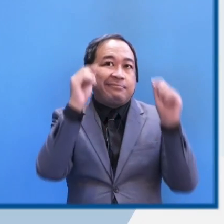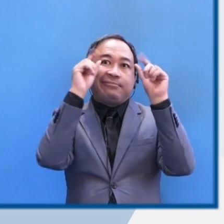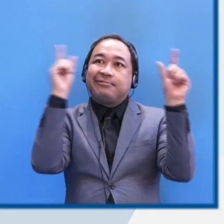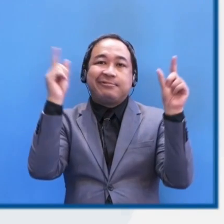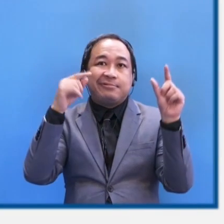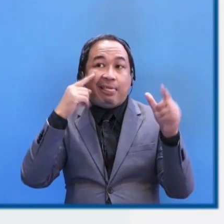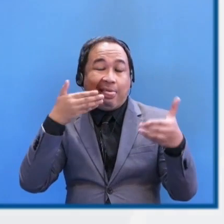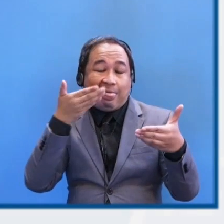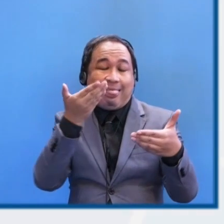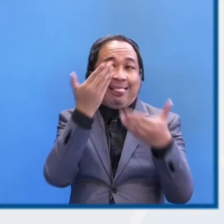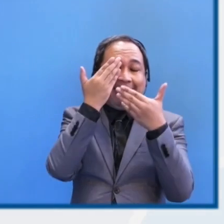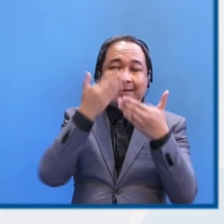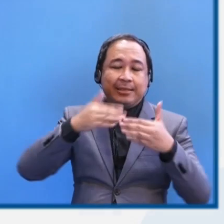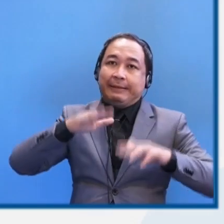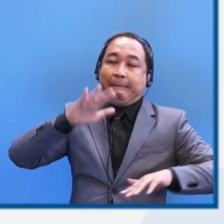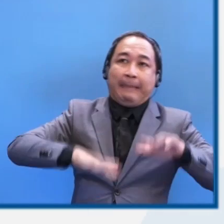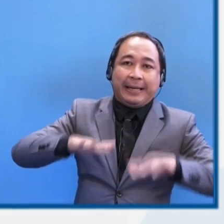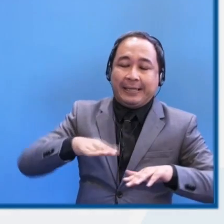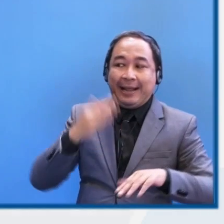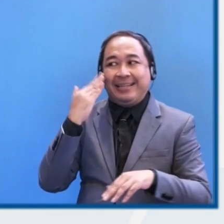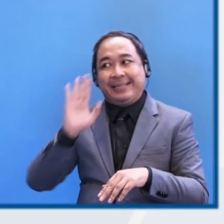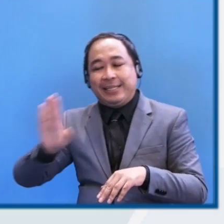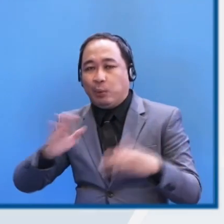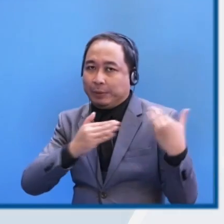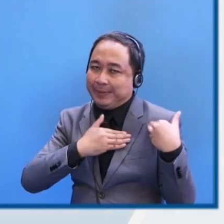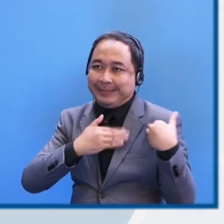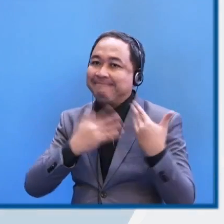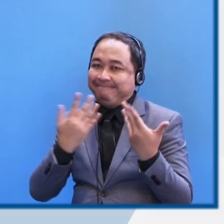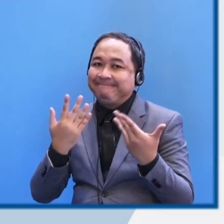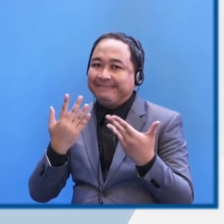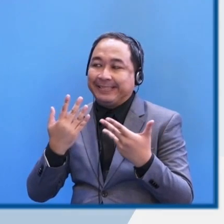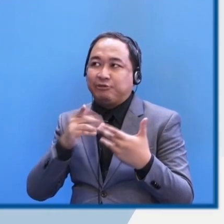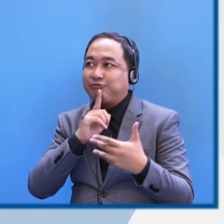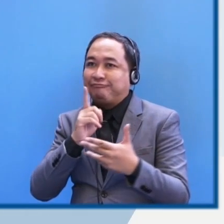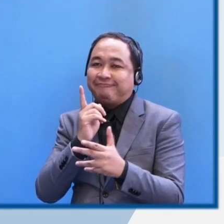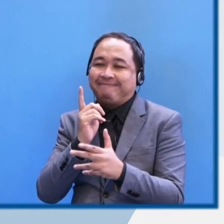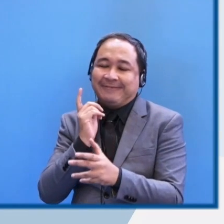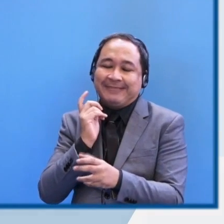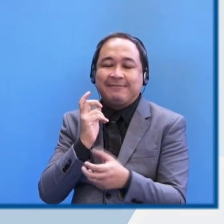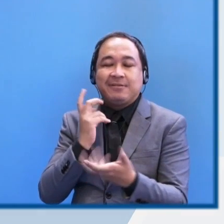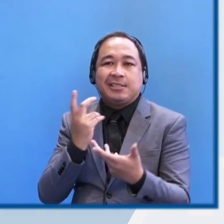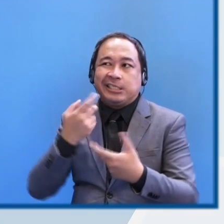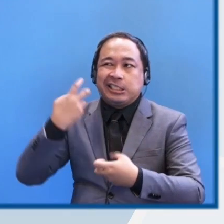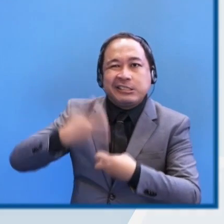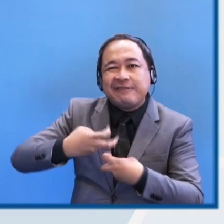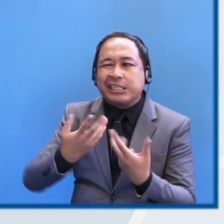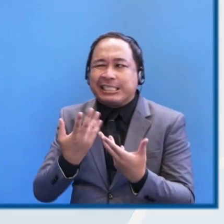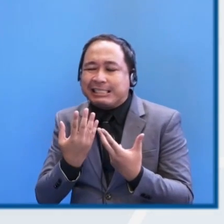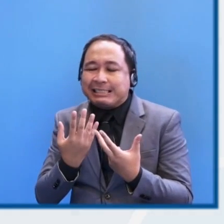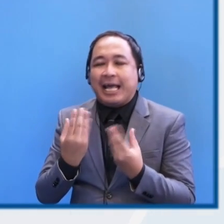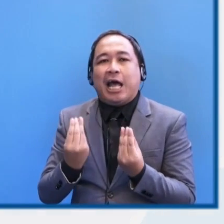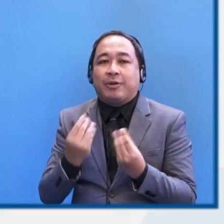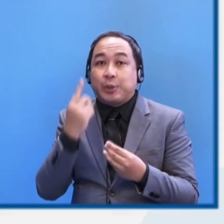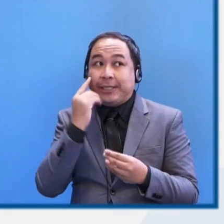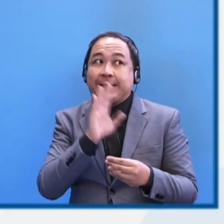your job very, very difficult. And so I think we would like to hear more about that in the question and answer session. So thank you